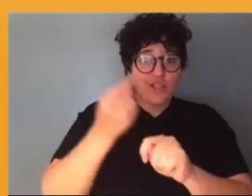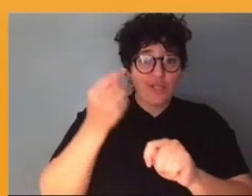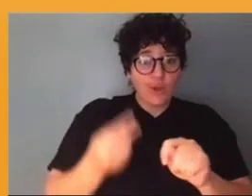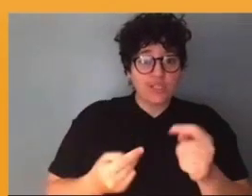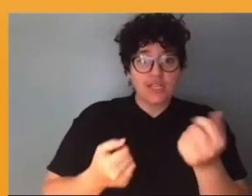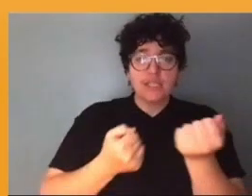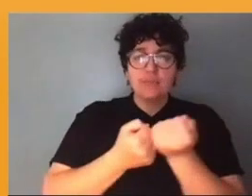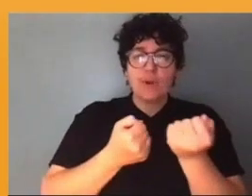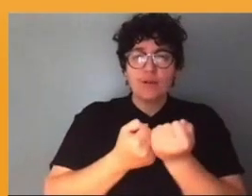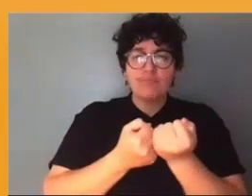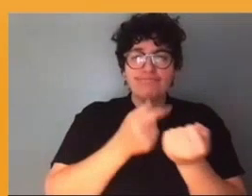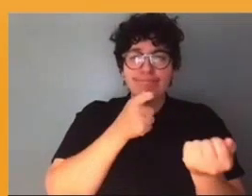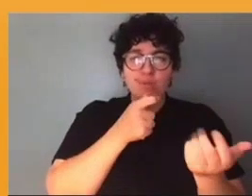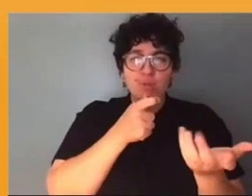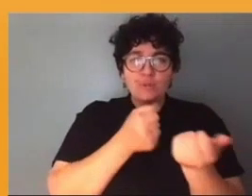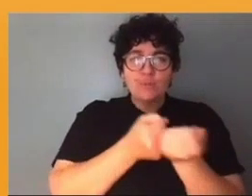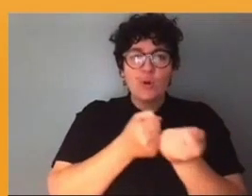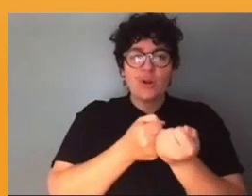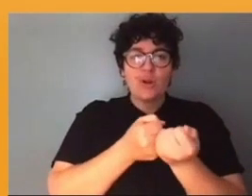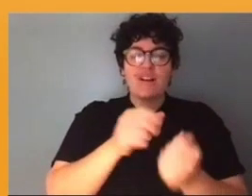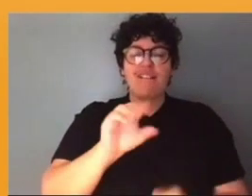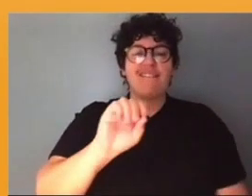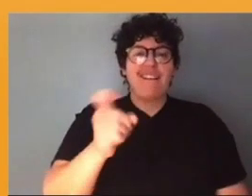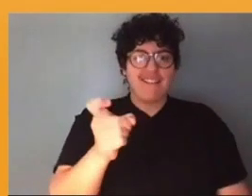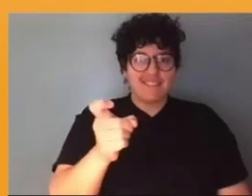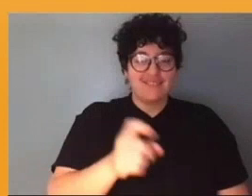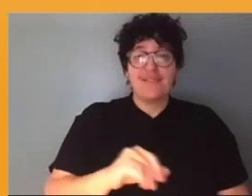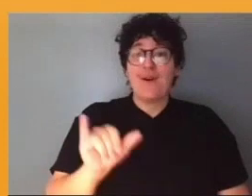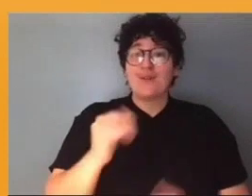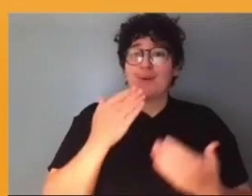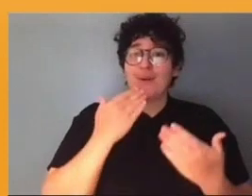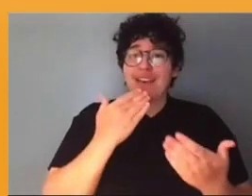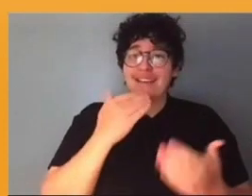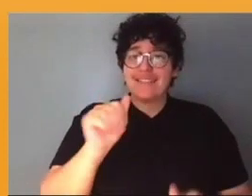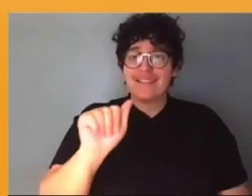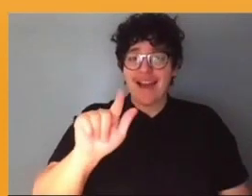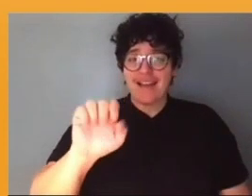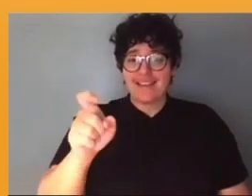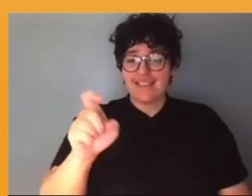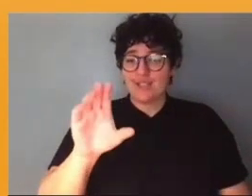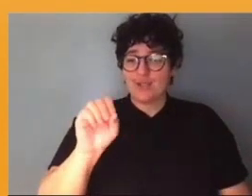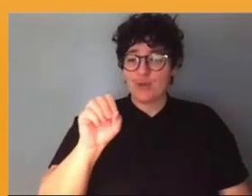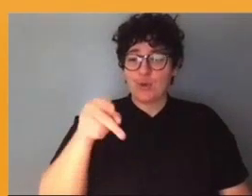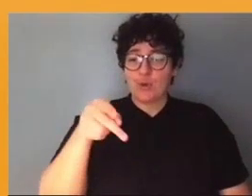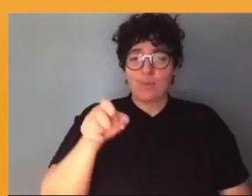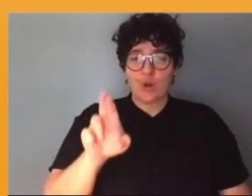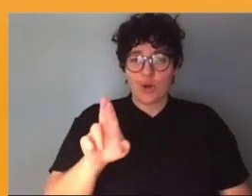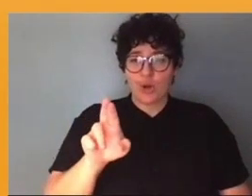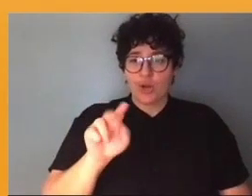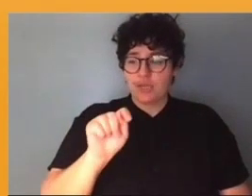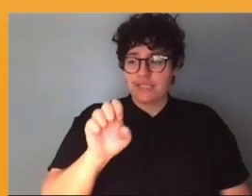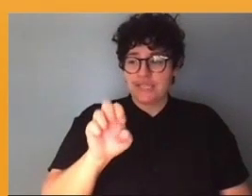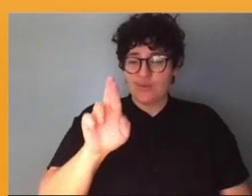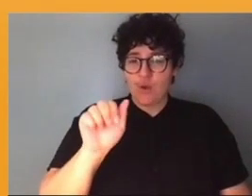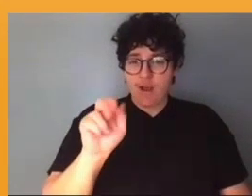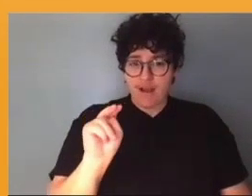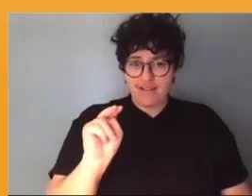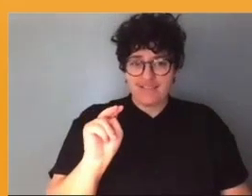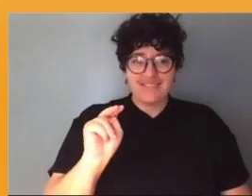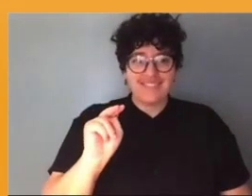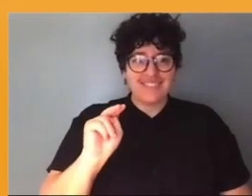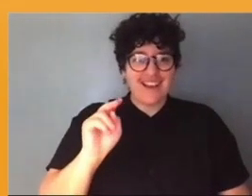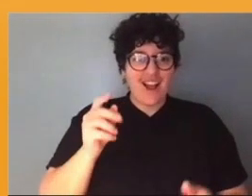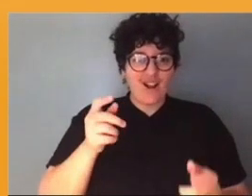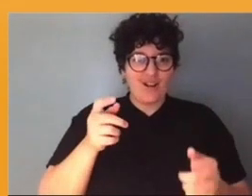Many thanks as well to Adam Cooper-Turan, our digital producer, and our interpretation team from Antenna Los